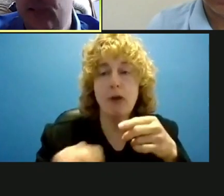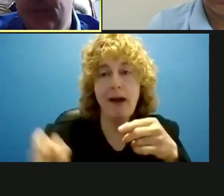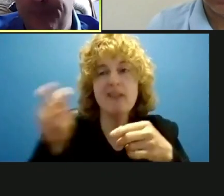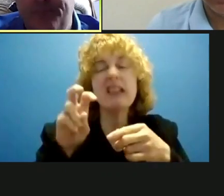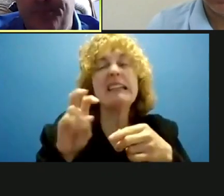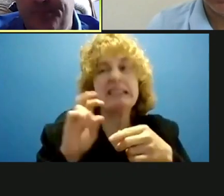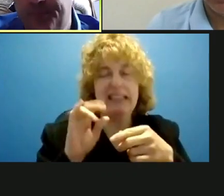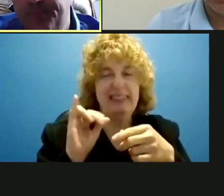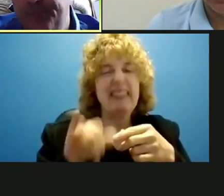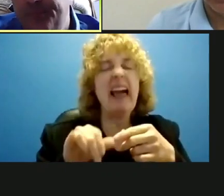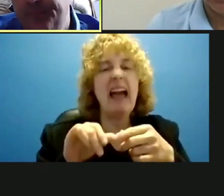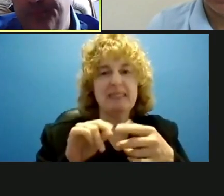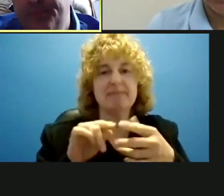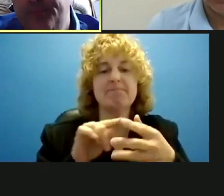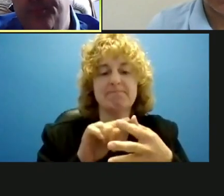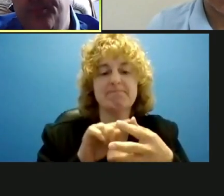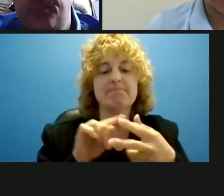surge.